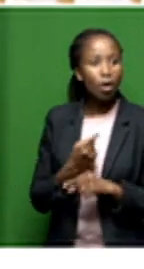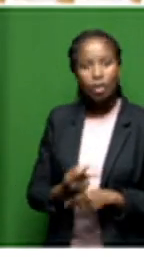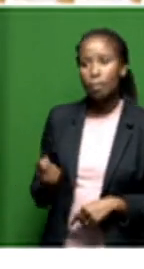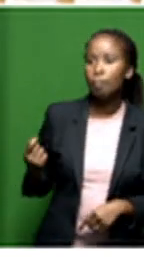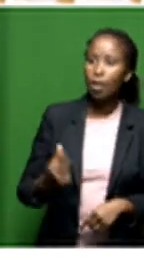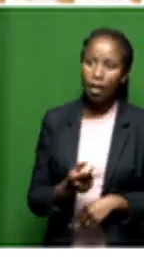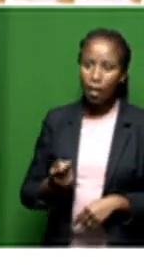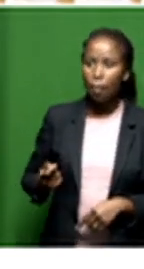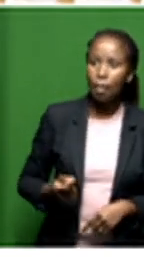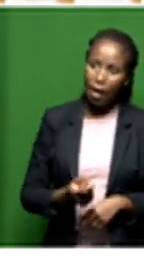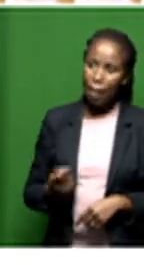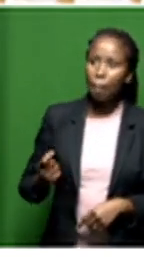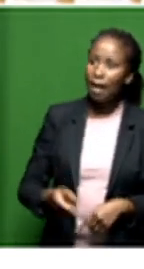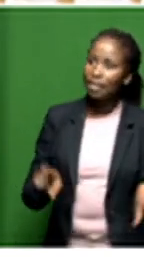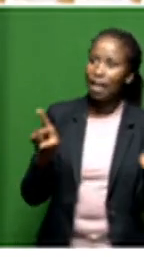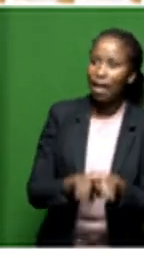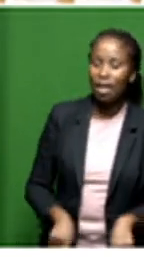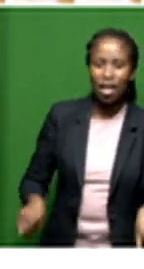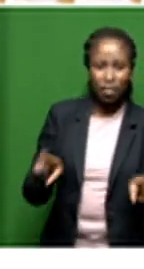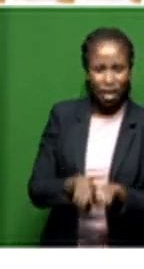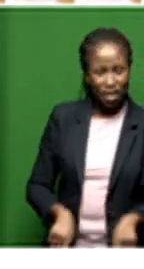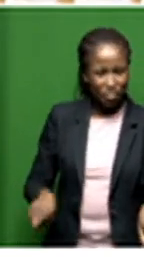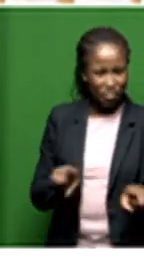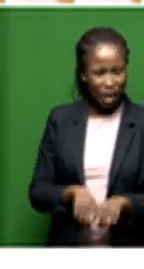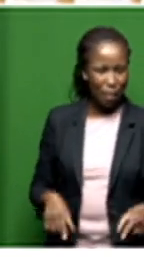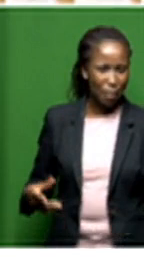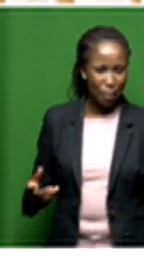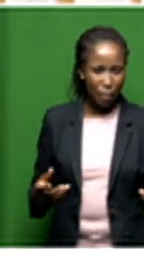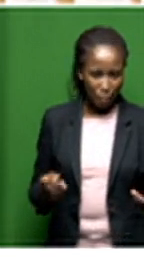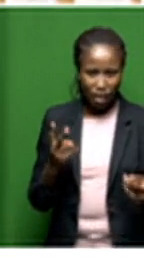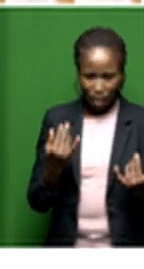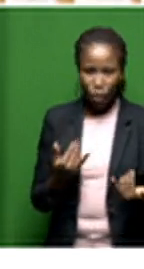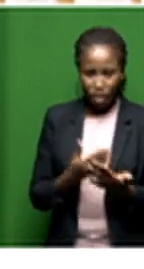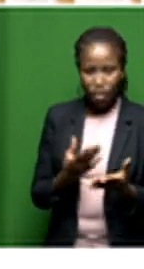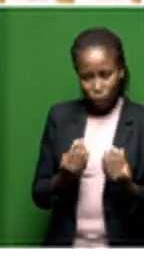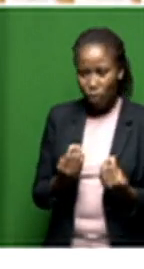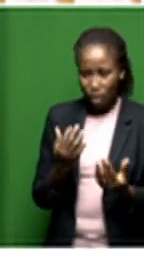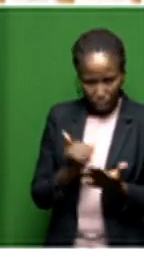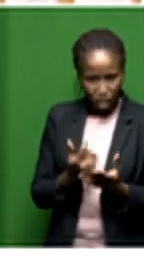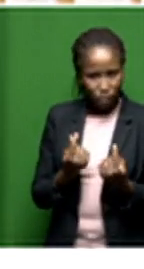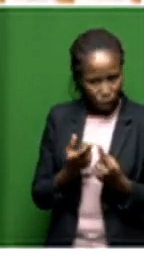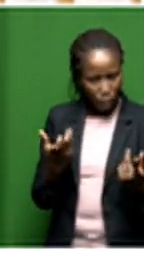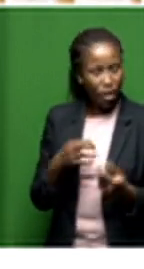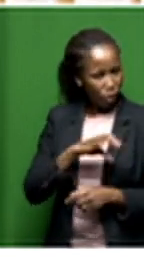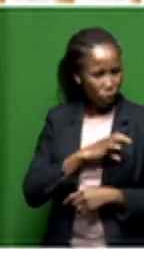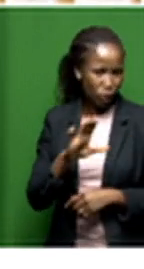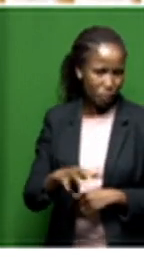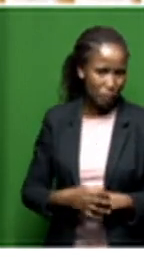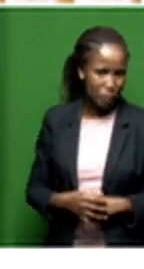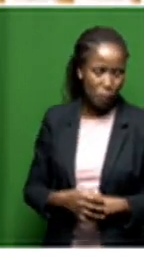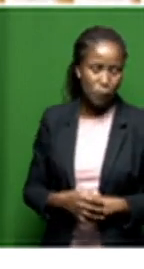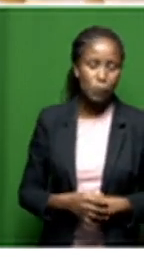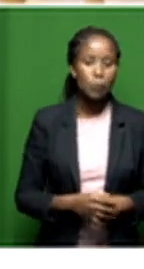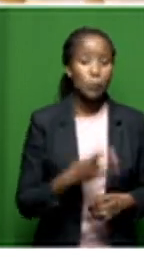over and over, because ultimately you do pass the cost on to the consumer. Yeah, look, and particularly electricity,